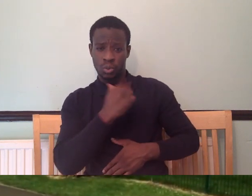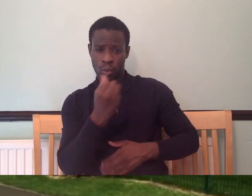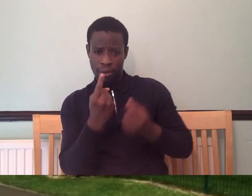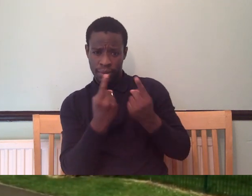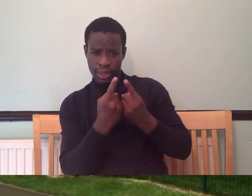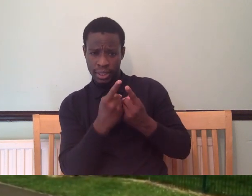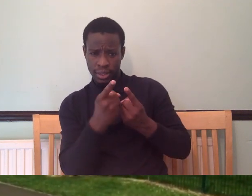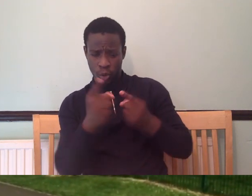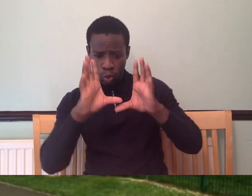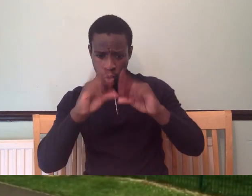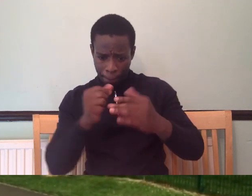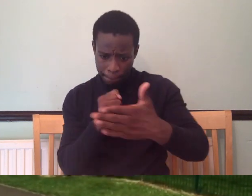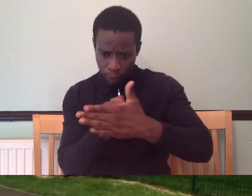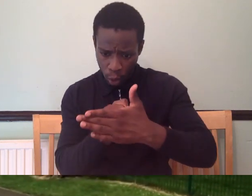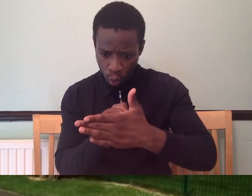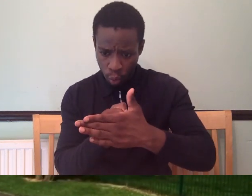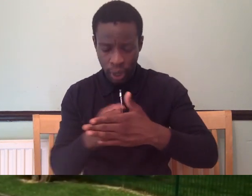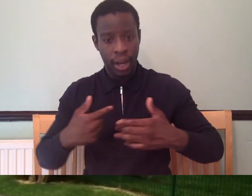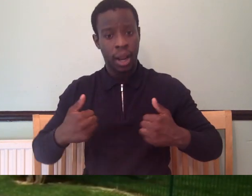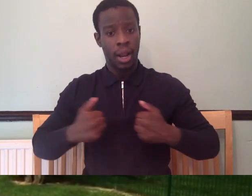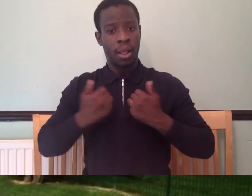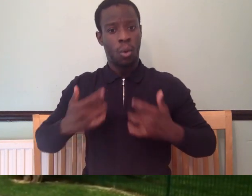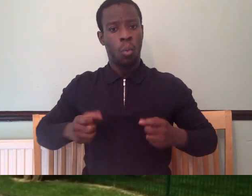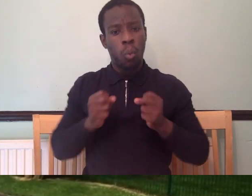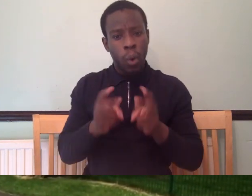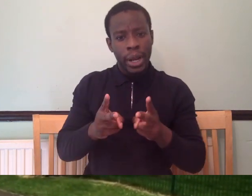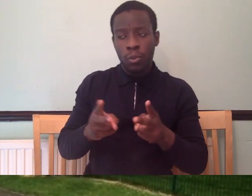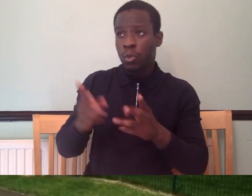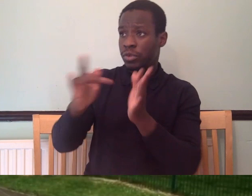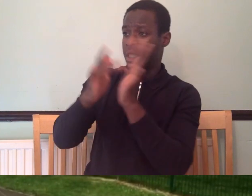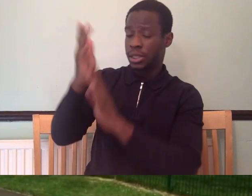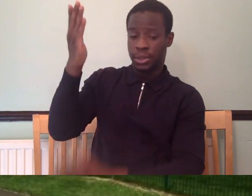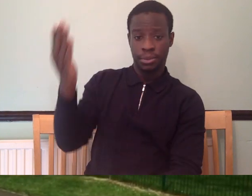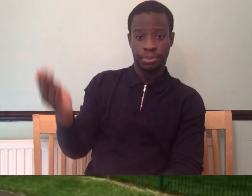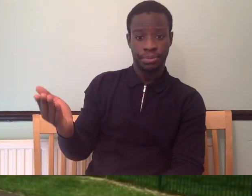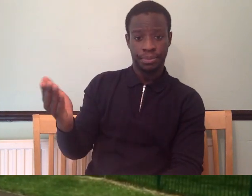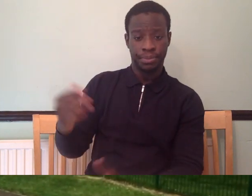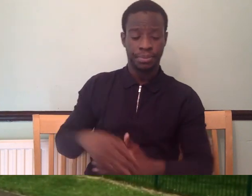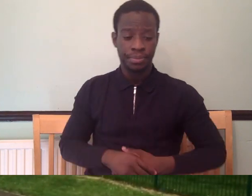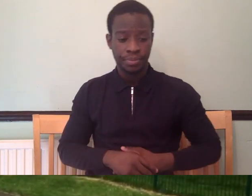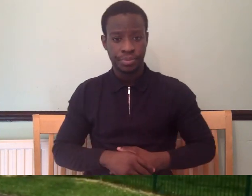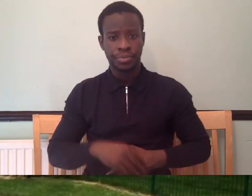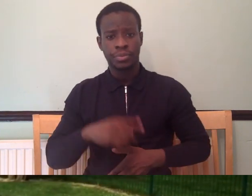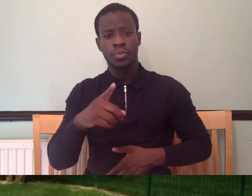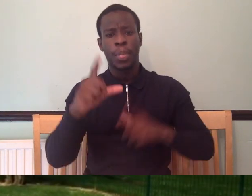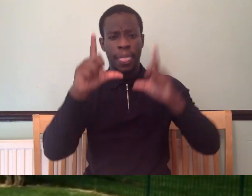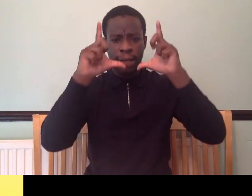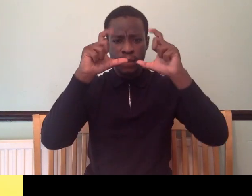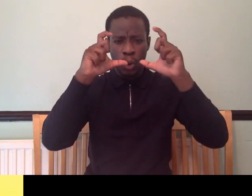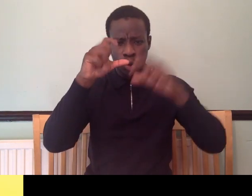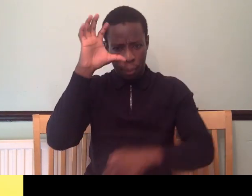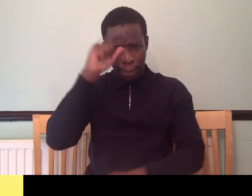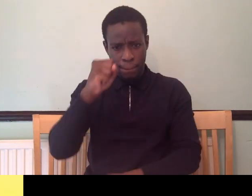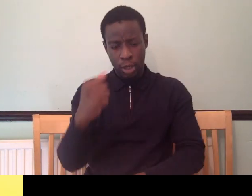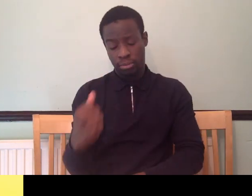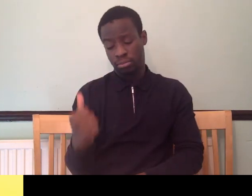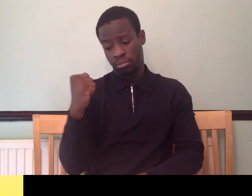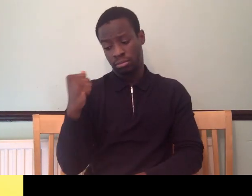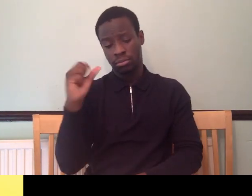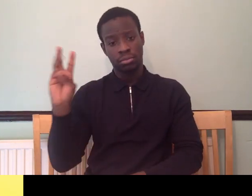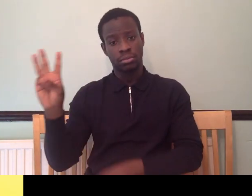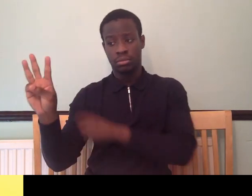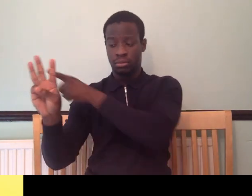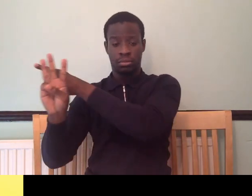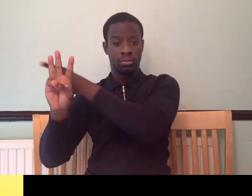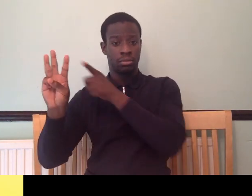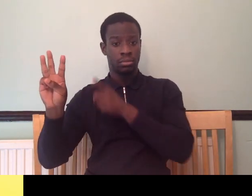in our way? We're going to look back now at those photos I showed you earlier to look at some people who do race.